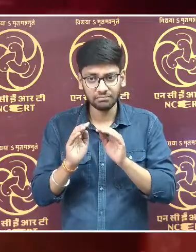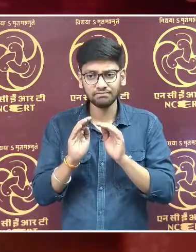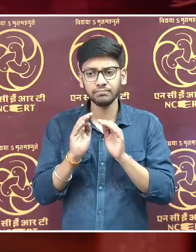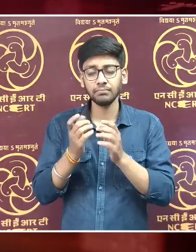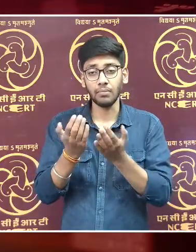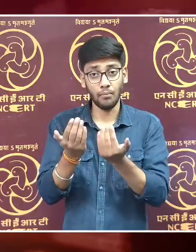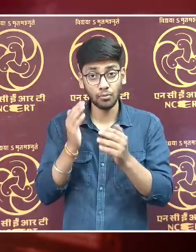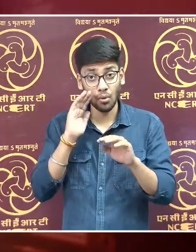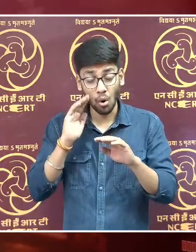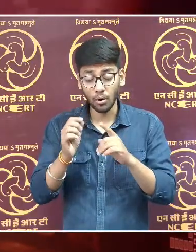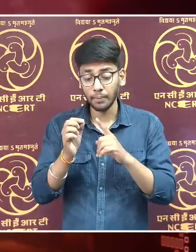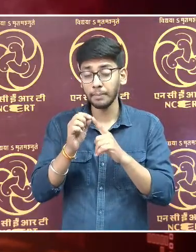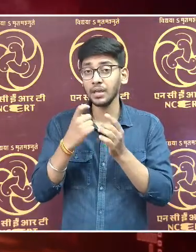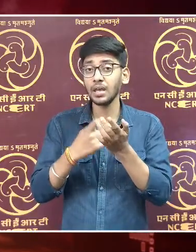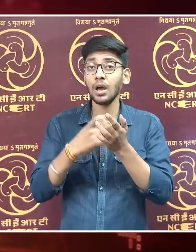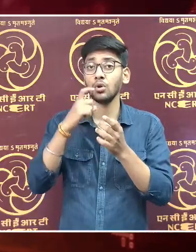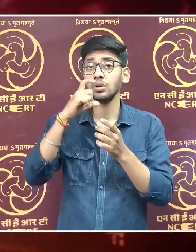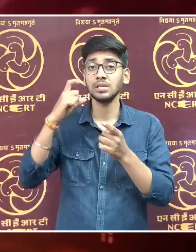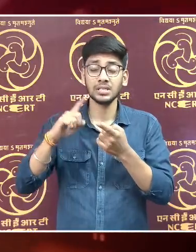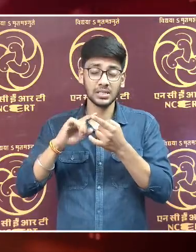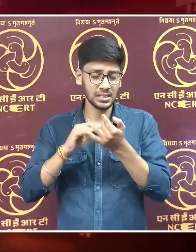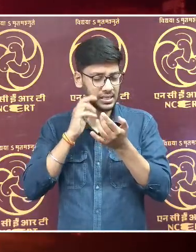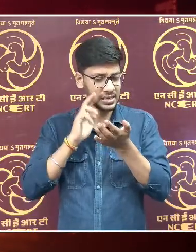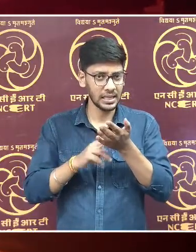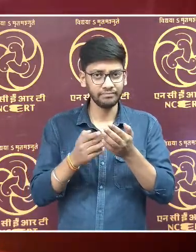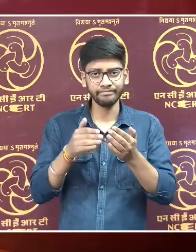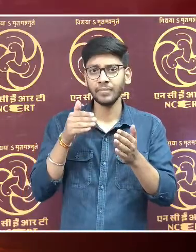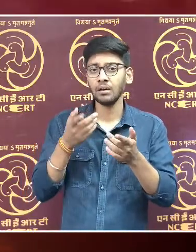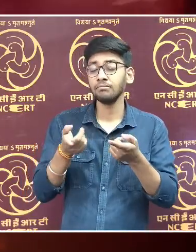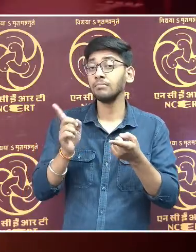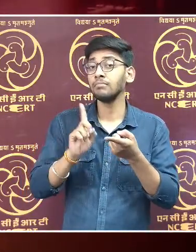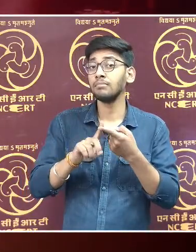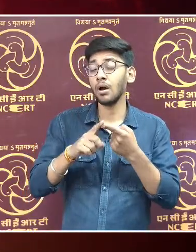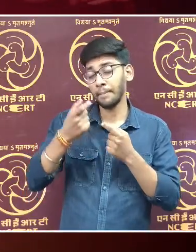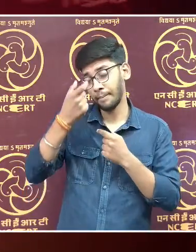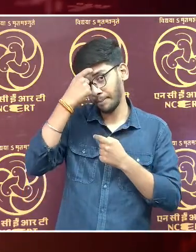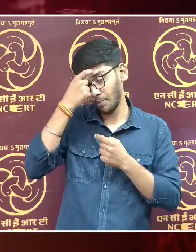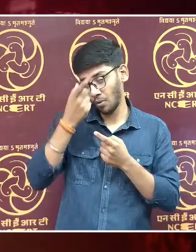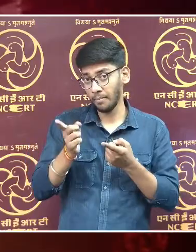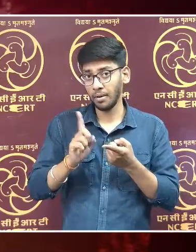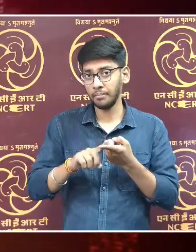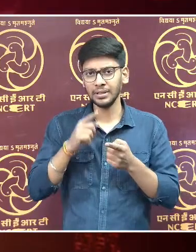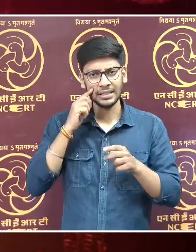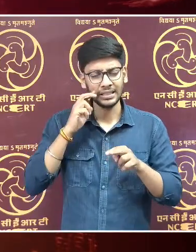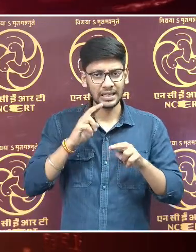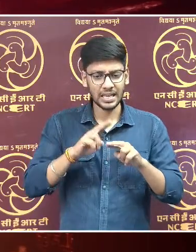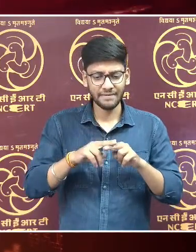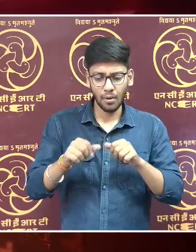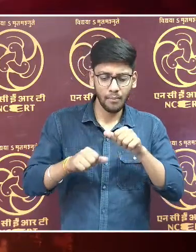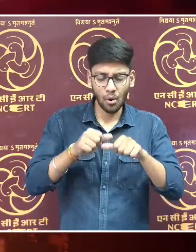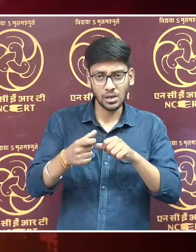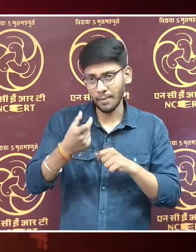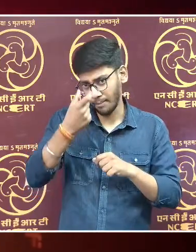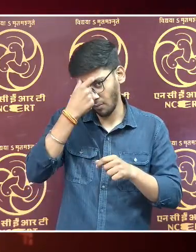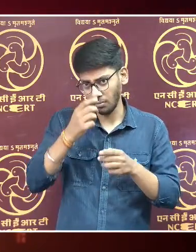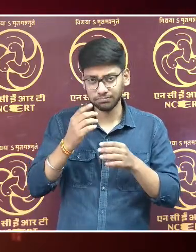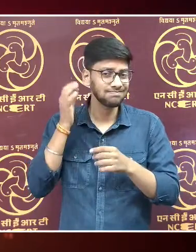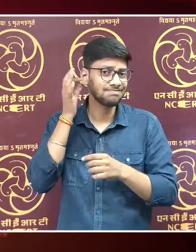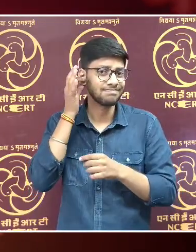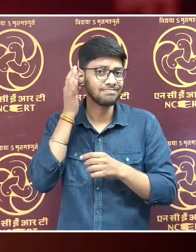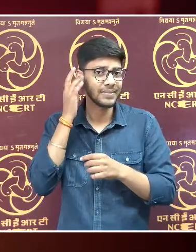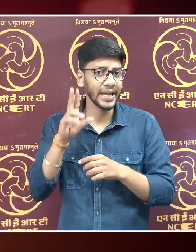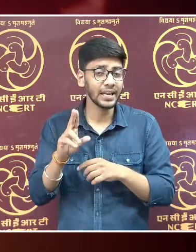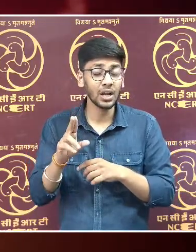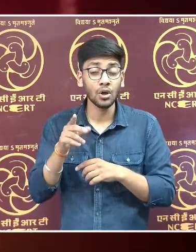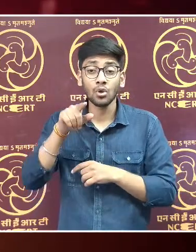be the problem. G. Right. And Most of the time, the processing problem is one which is ignored, because the child will hear